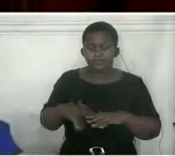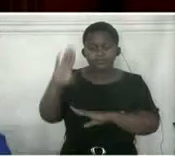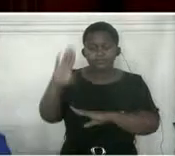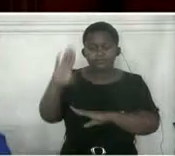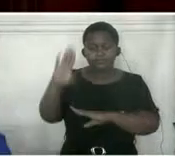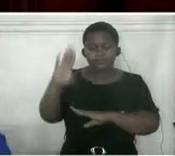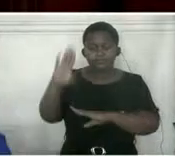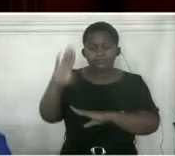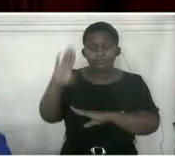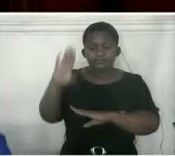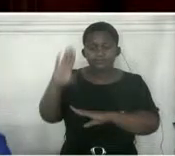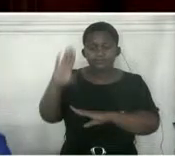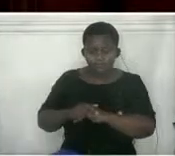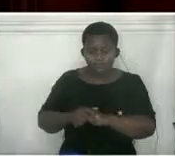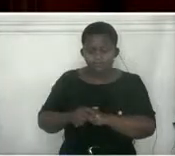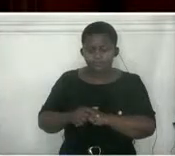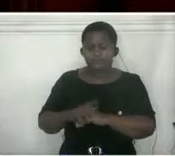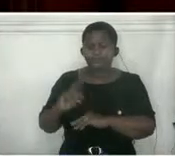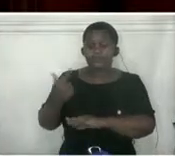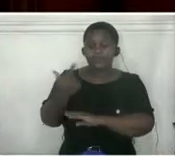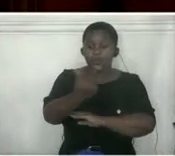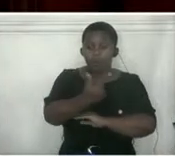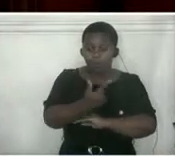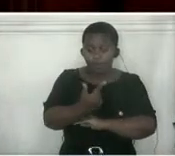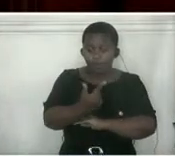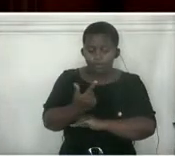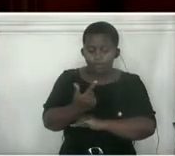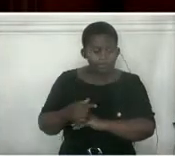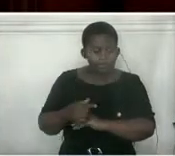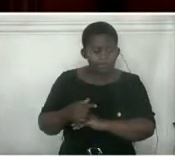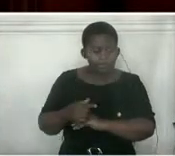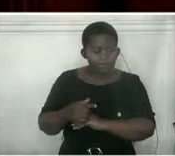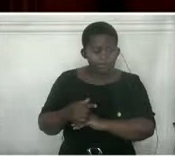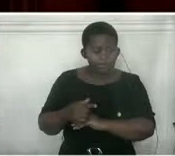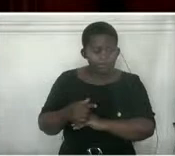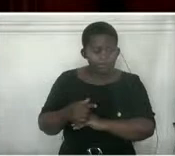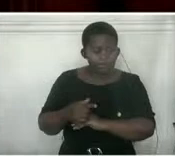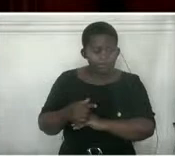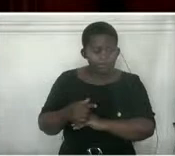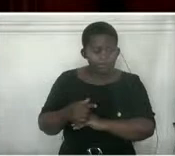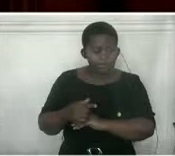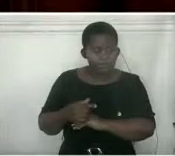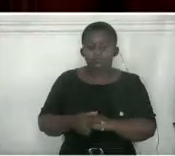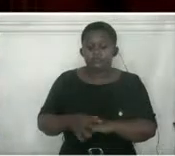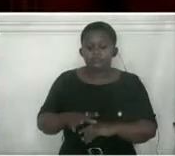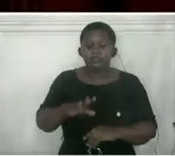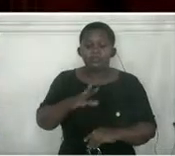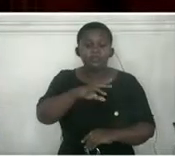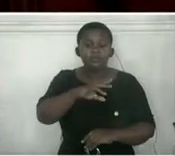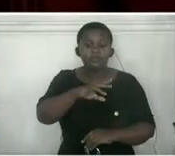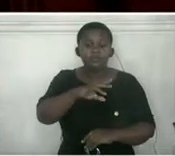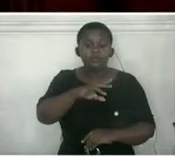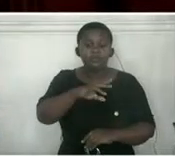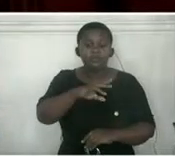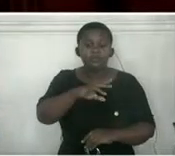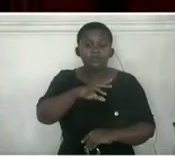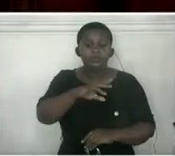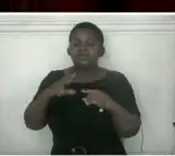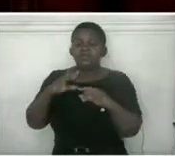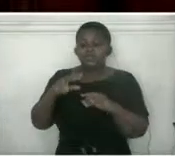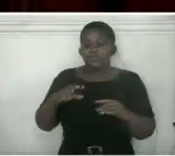greetings to Indlunkulu yonke. Had it not been because of the current